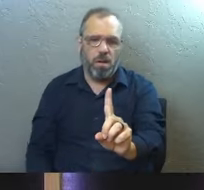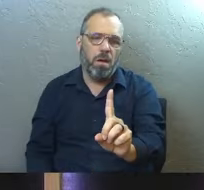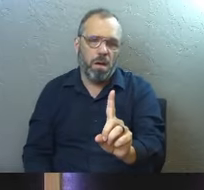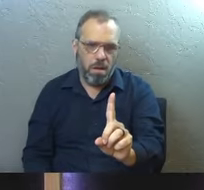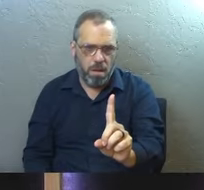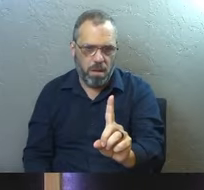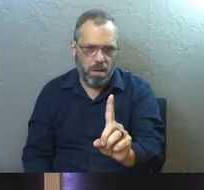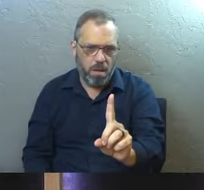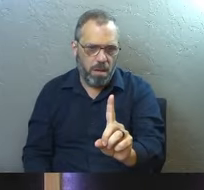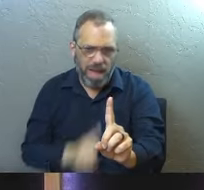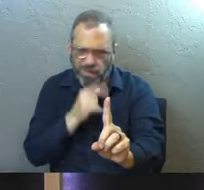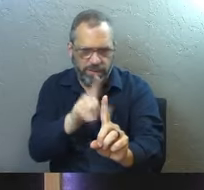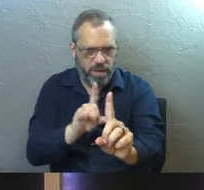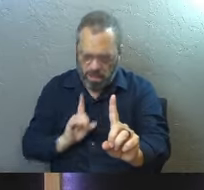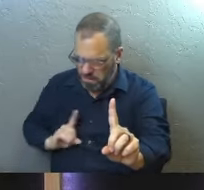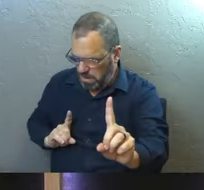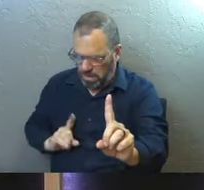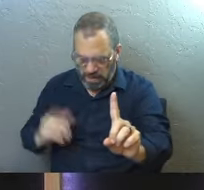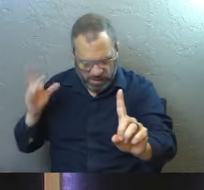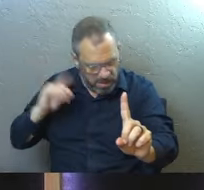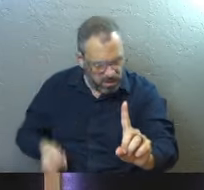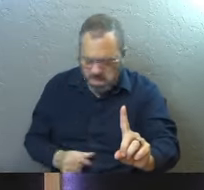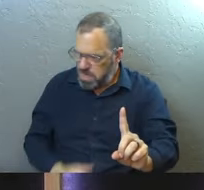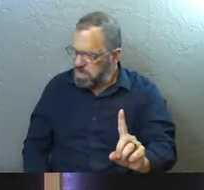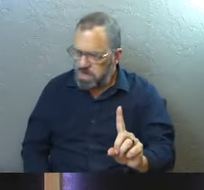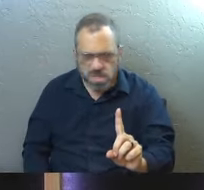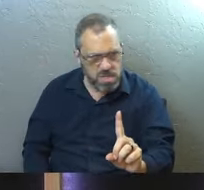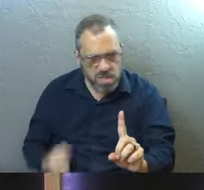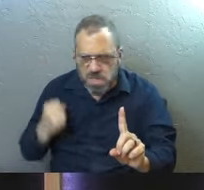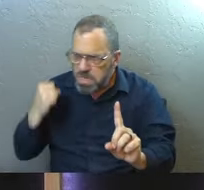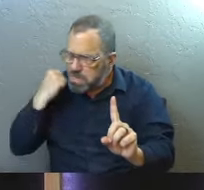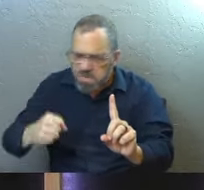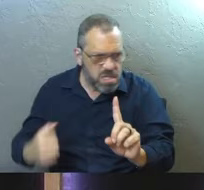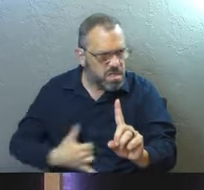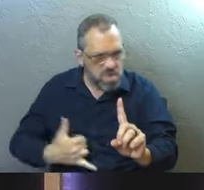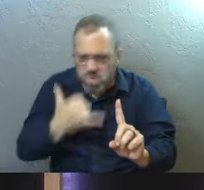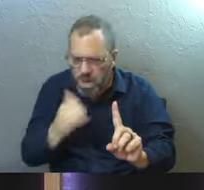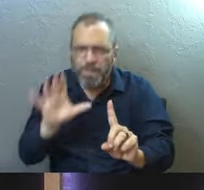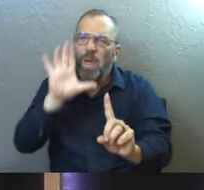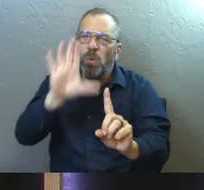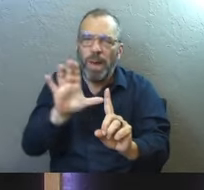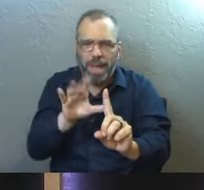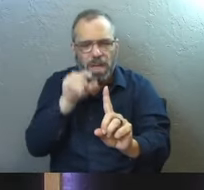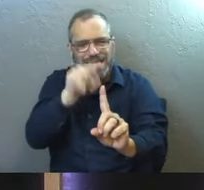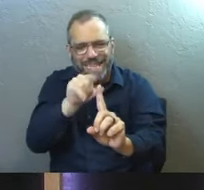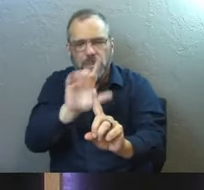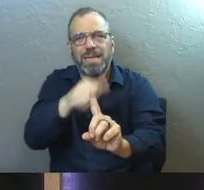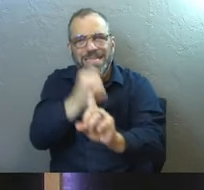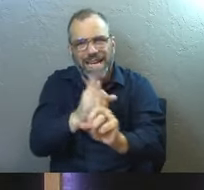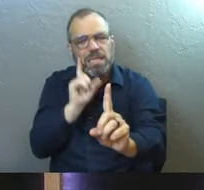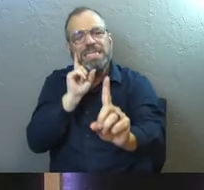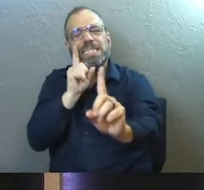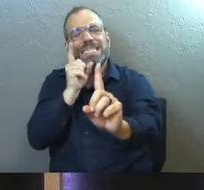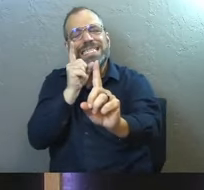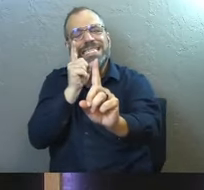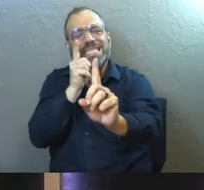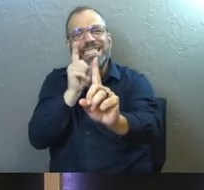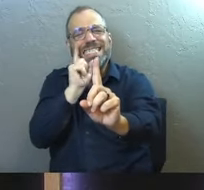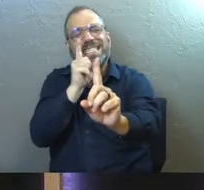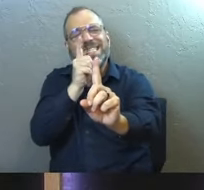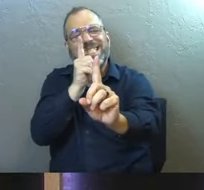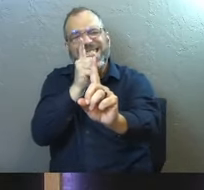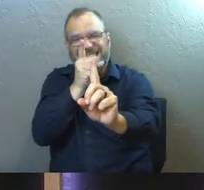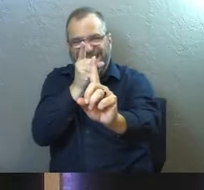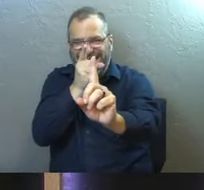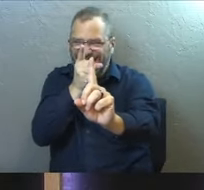like, whoa, I'm not there at all, and now I'm beating myself up. But I set that goal there because I need something to shoot for. I need something that I'm aiming at.